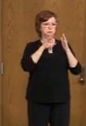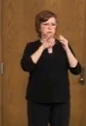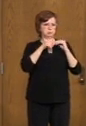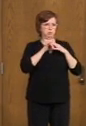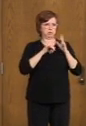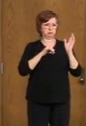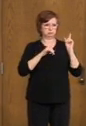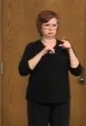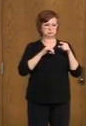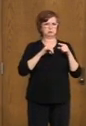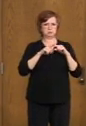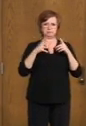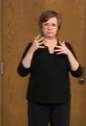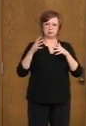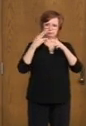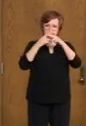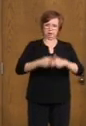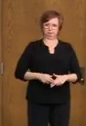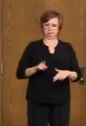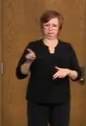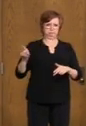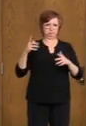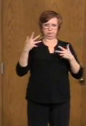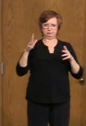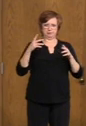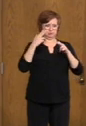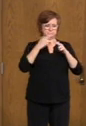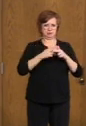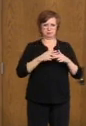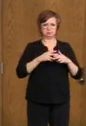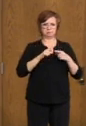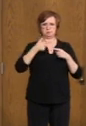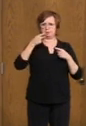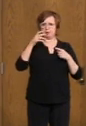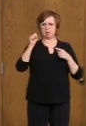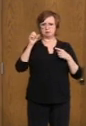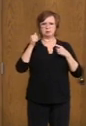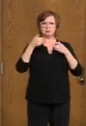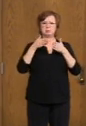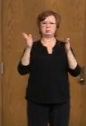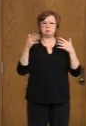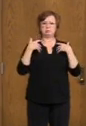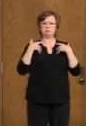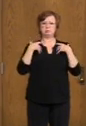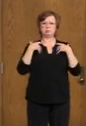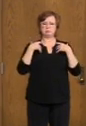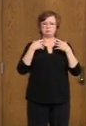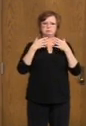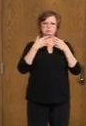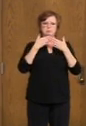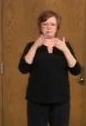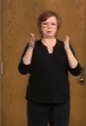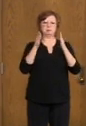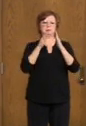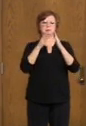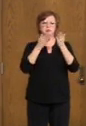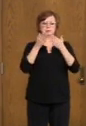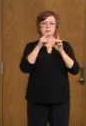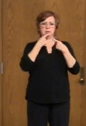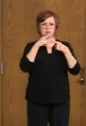are a number of names of individual businesses that have been named with respect to the PSAs that have been put out to protect the public in the lead up. I'm